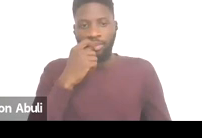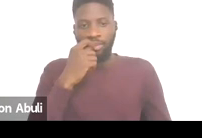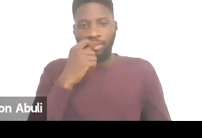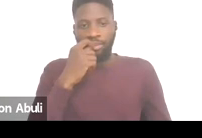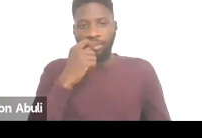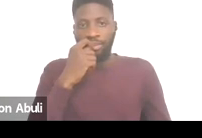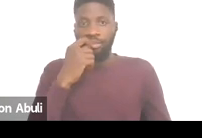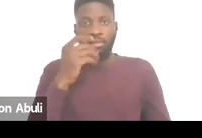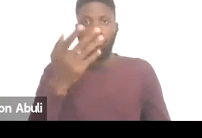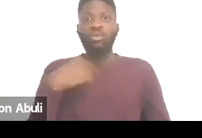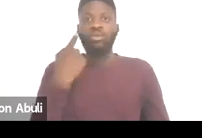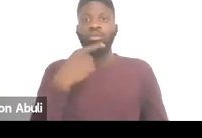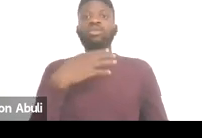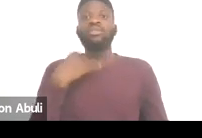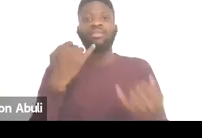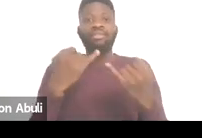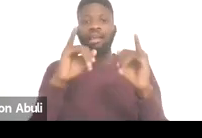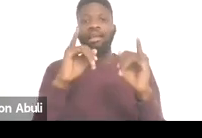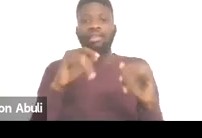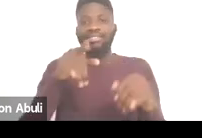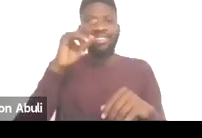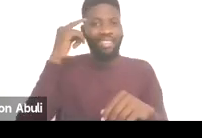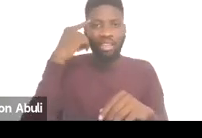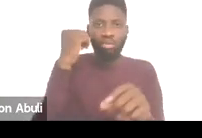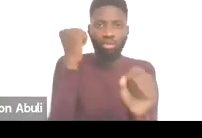Anyone who'd like to tell us what they think being job